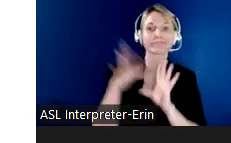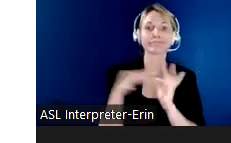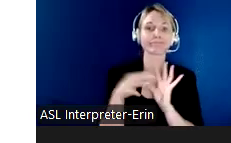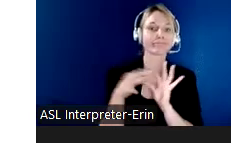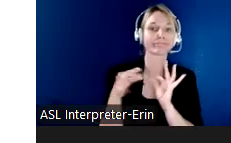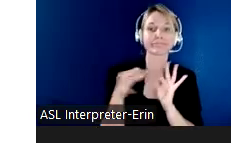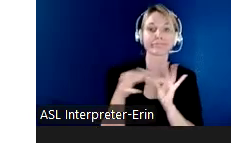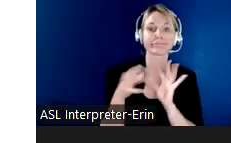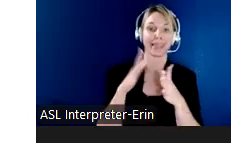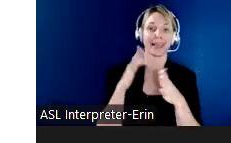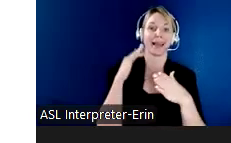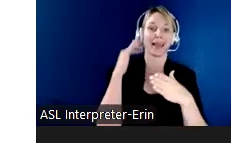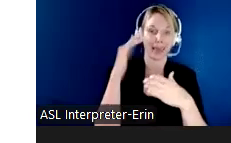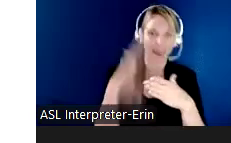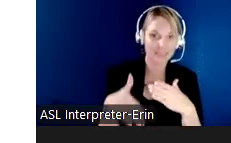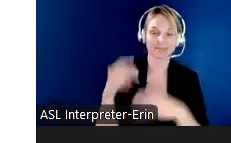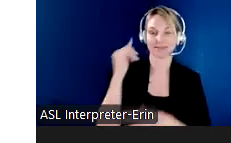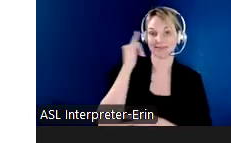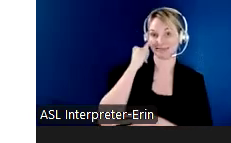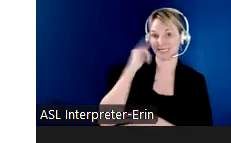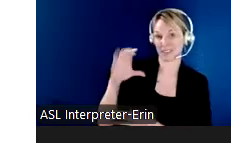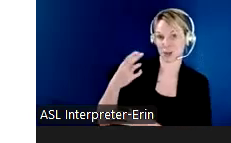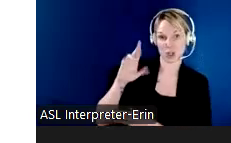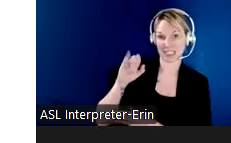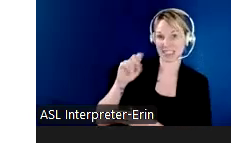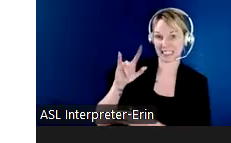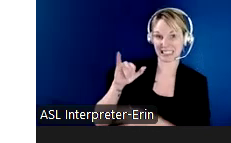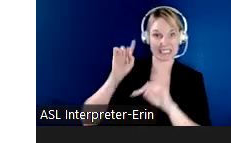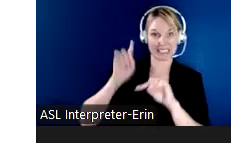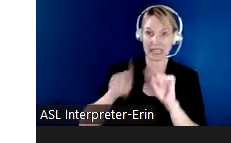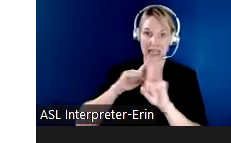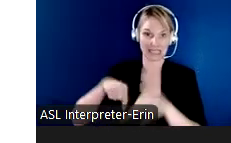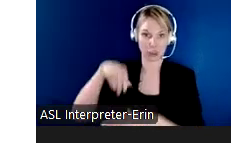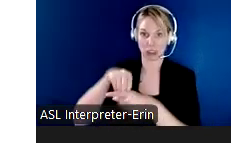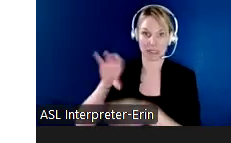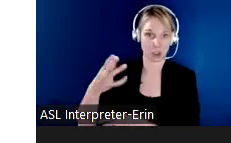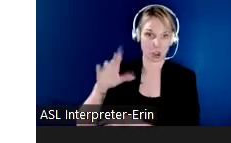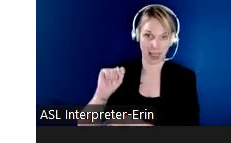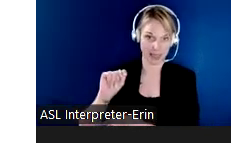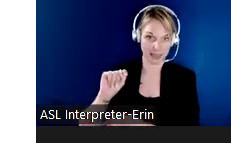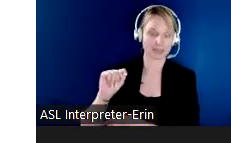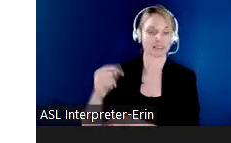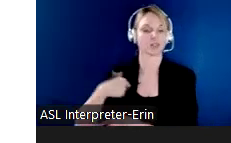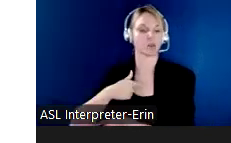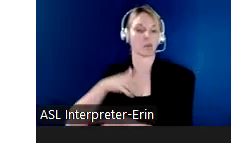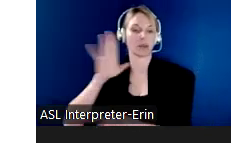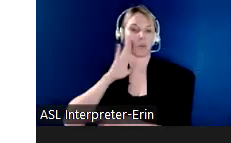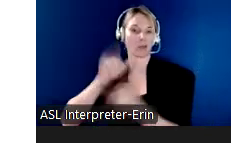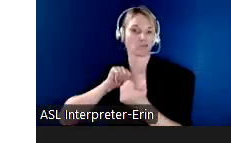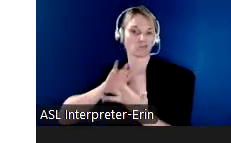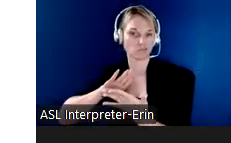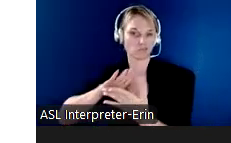if she's not able to answer any questions for you in the chat, she'll kind of read them to me at the end, and we will address those once we're done with the presentation.